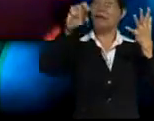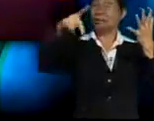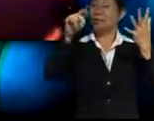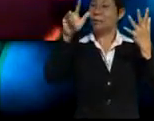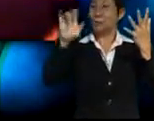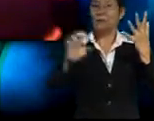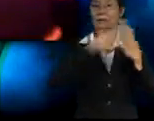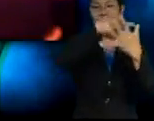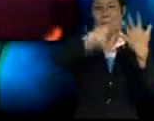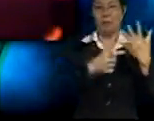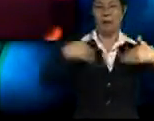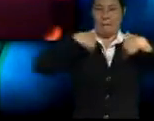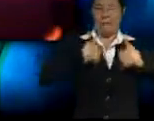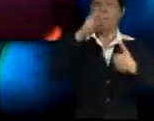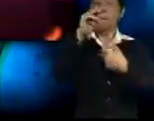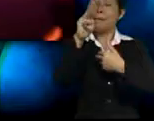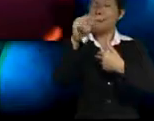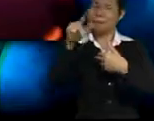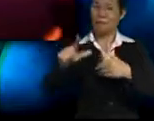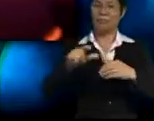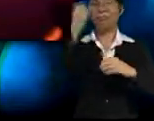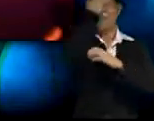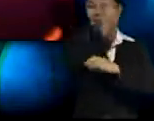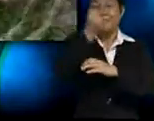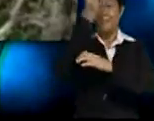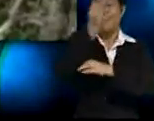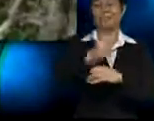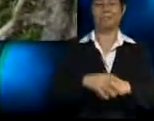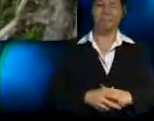Mammals. Characteristics of mammals.